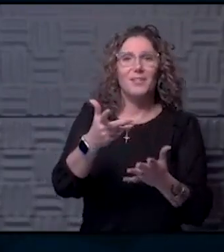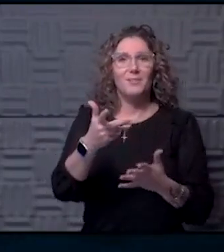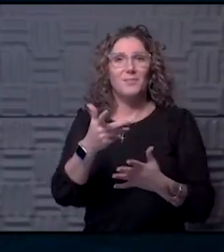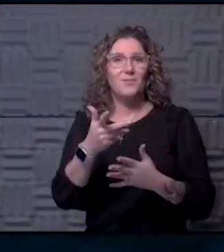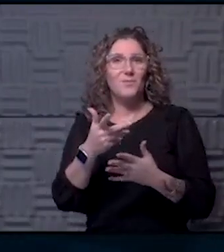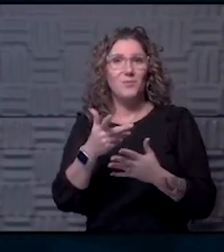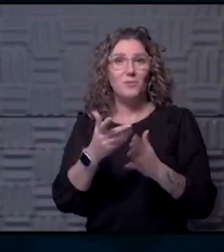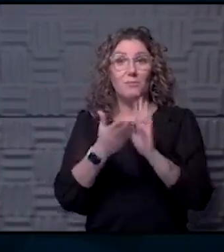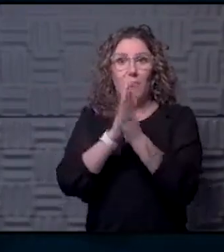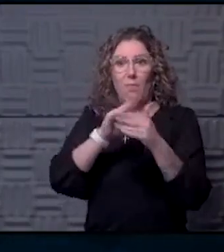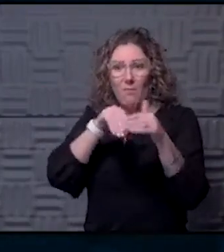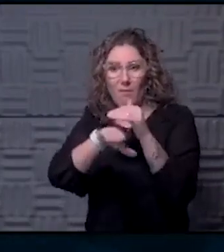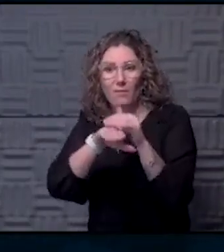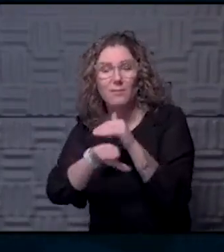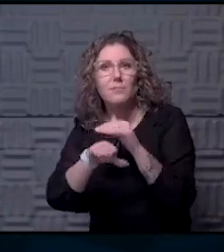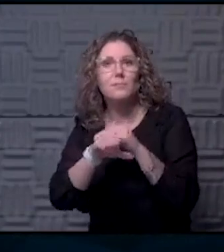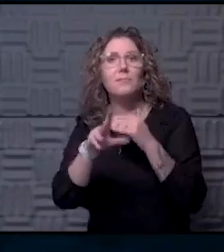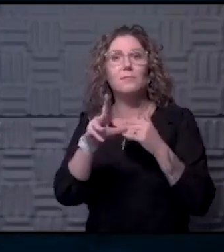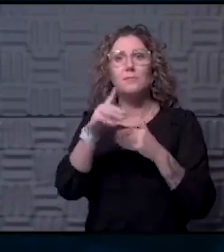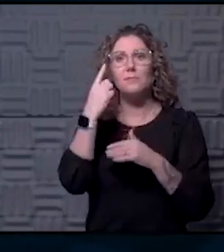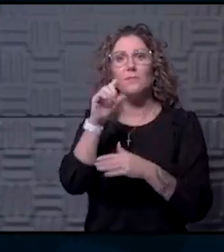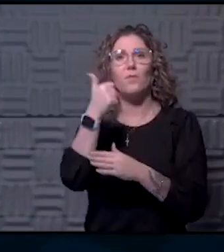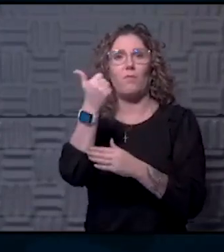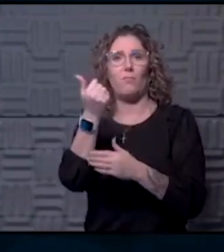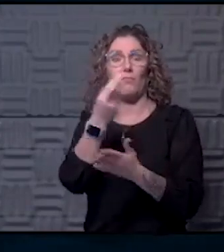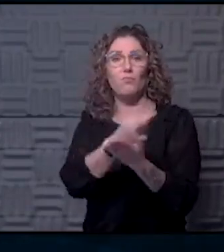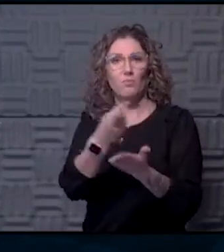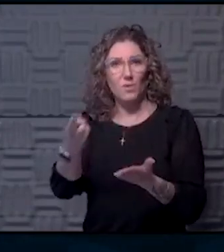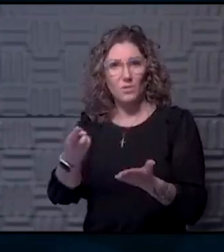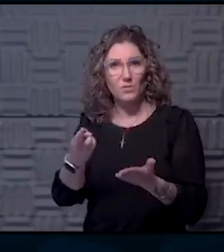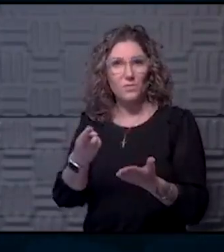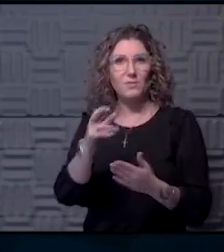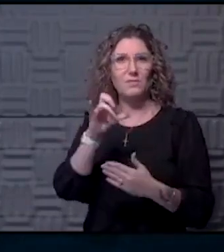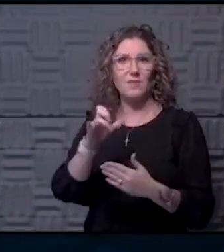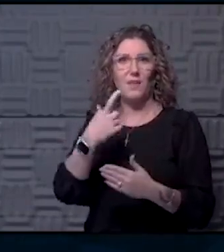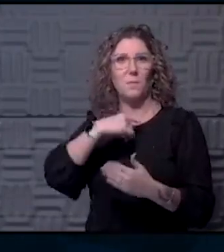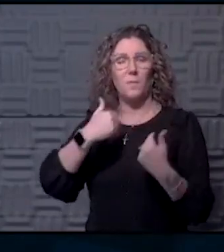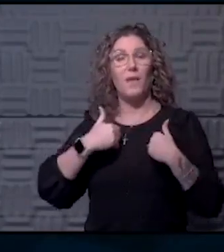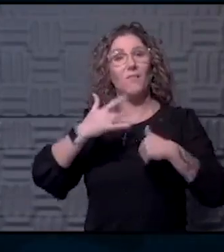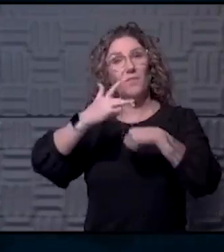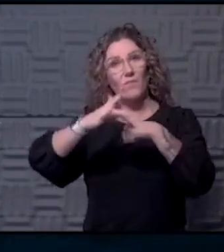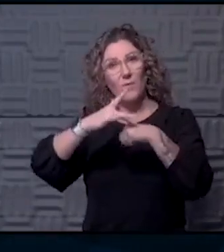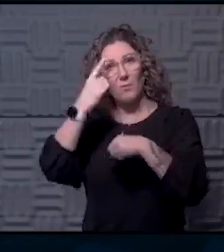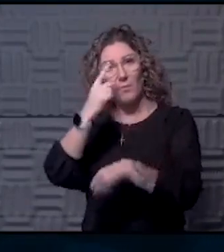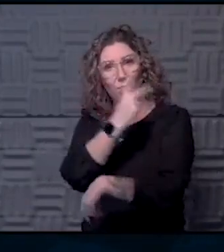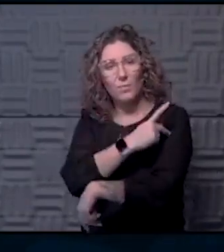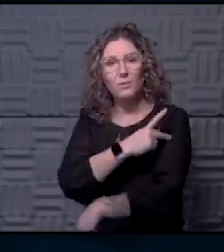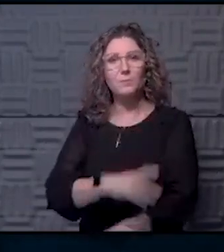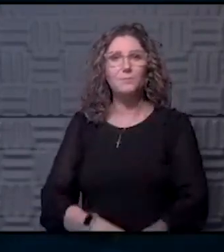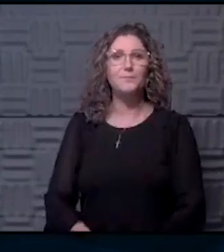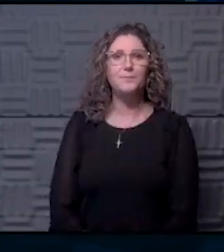getting access and getting into all of these other resources that we have available for our patients.